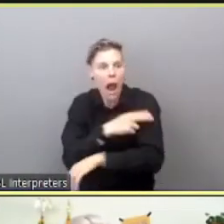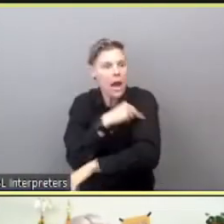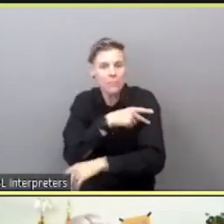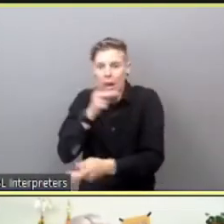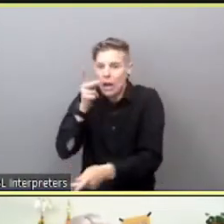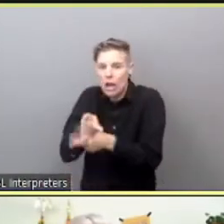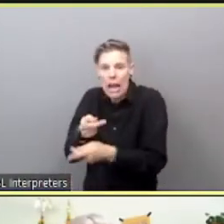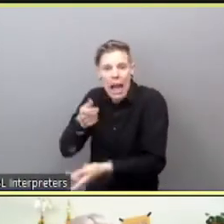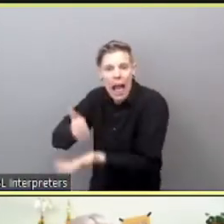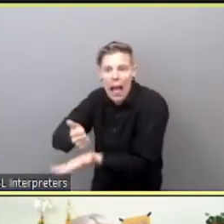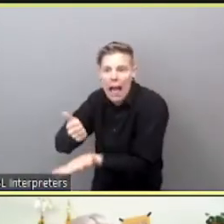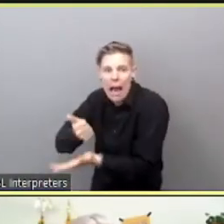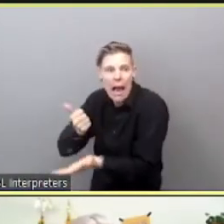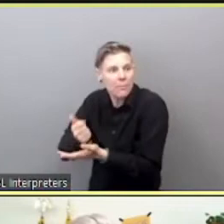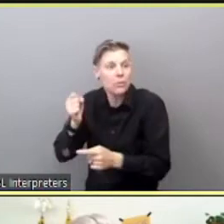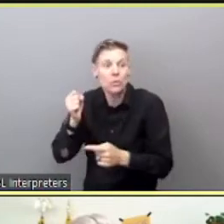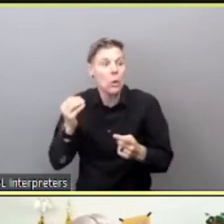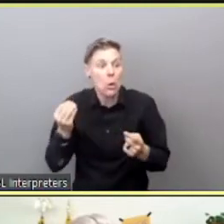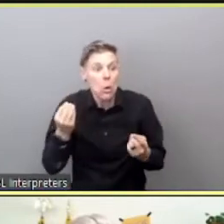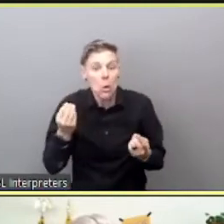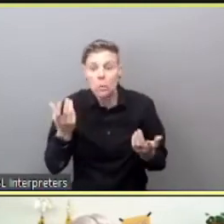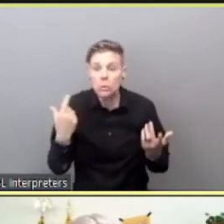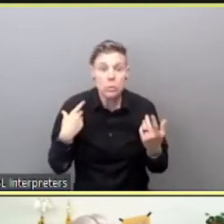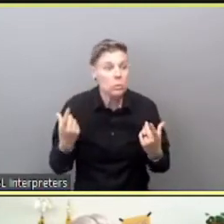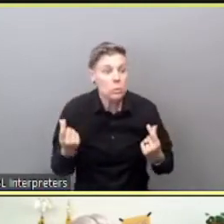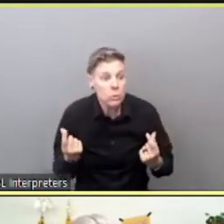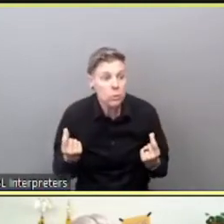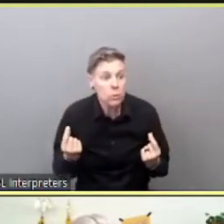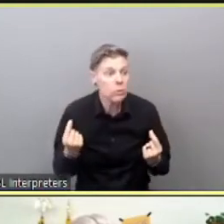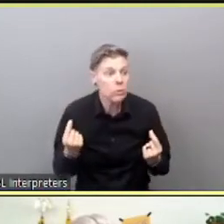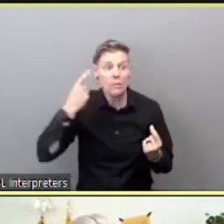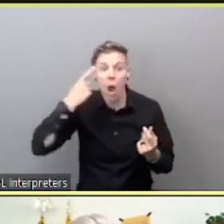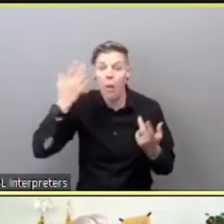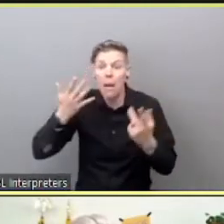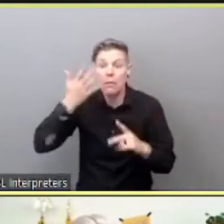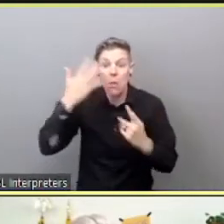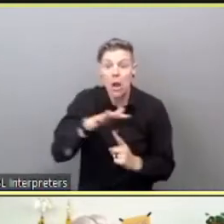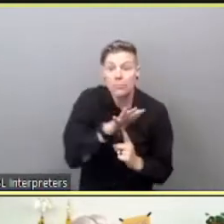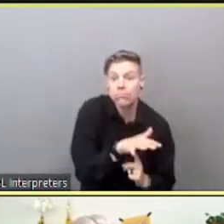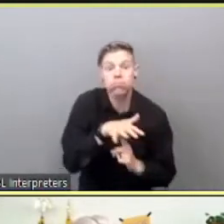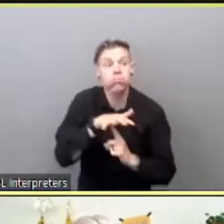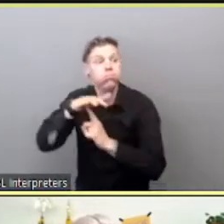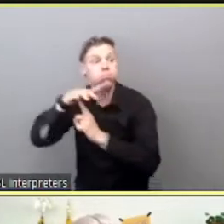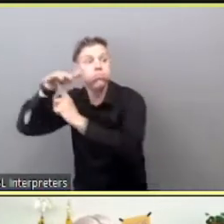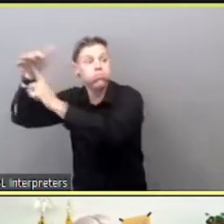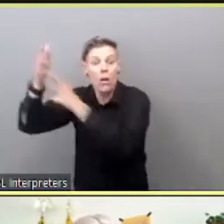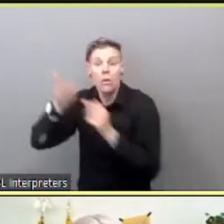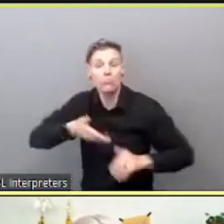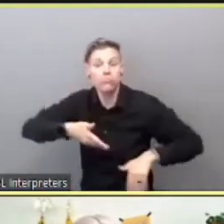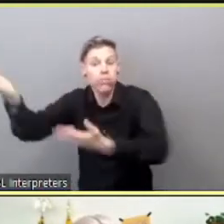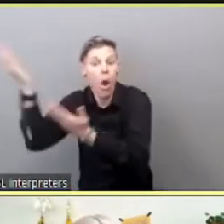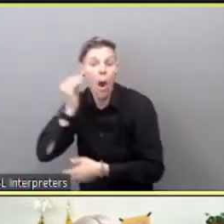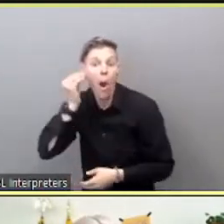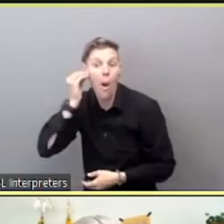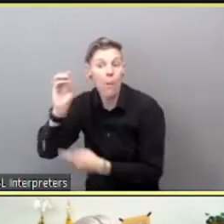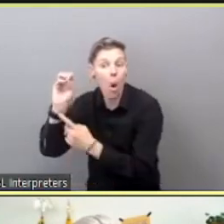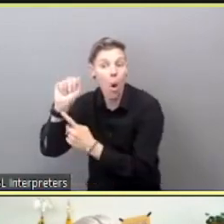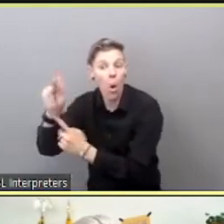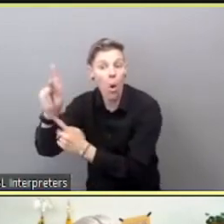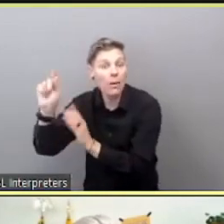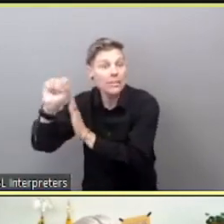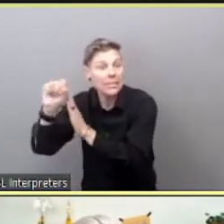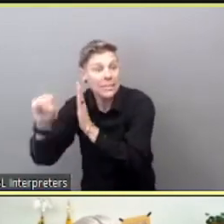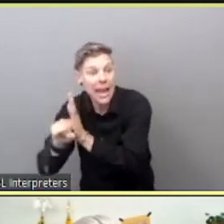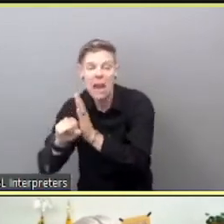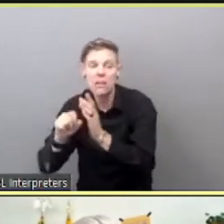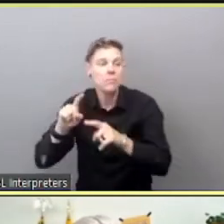The idea was, let's get him medevaced to Oklahoma City. That was what we had to do. And no hospital rooms, not